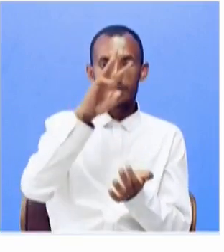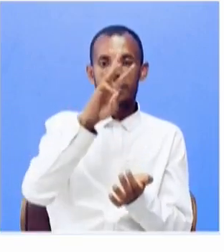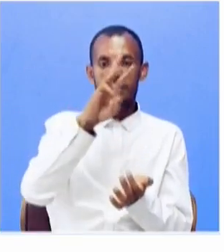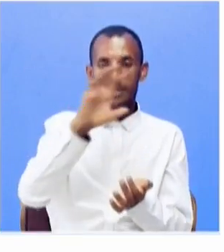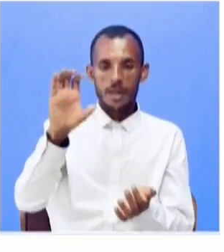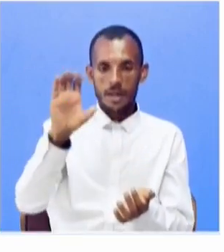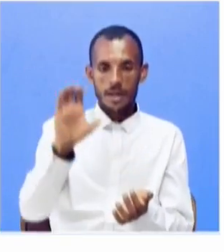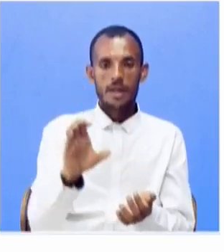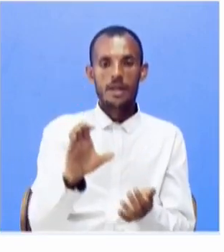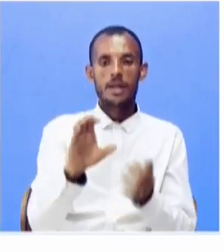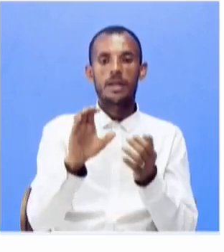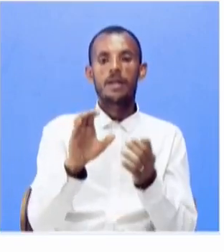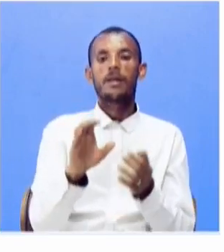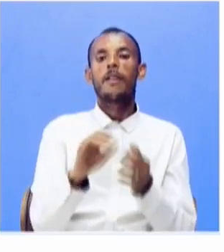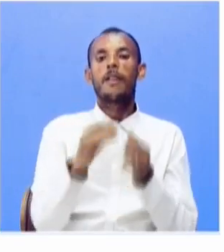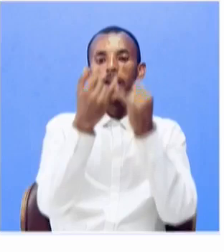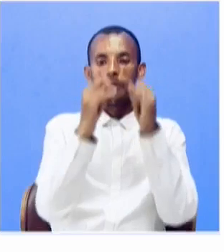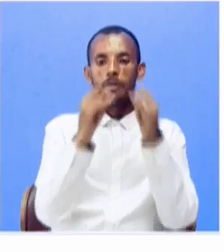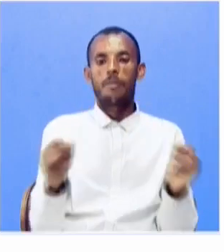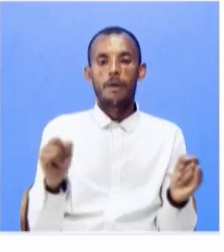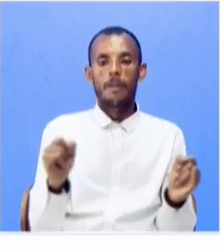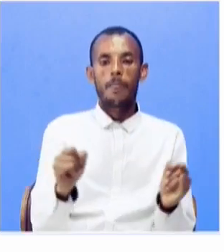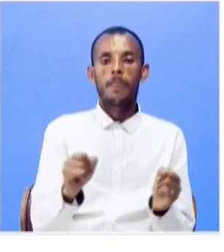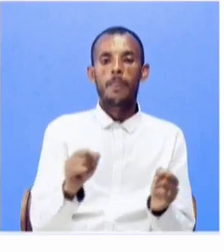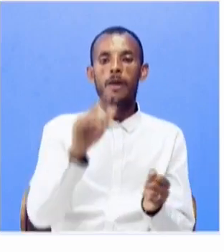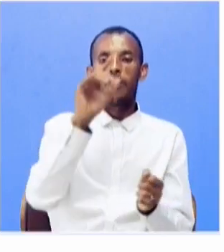4600 divided by, this will be this